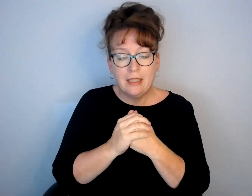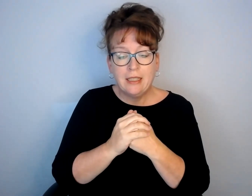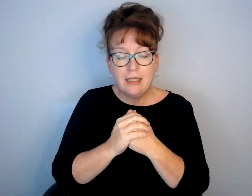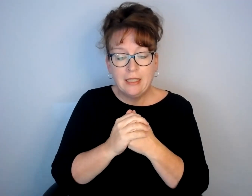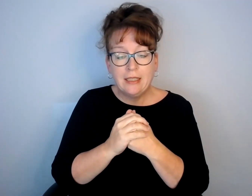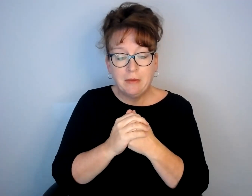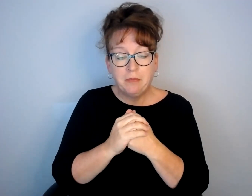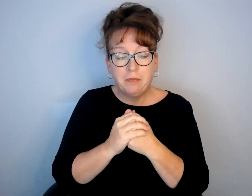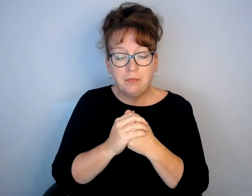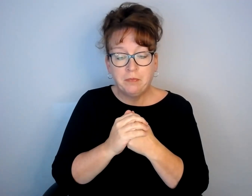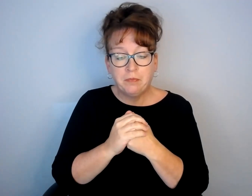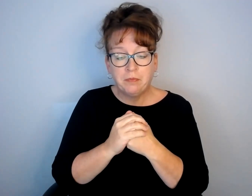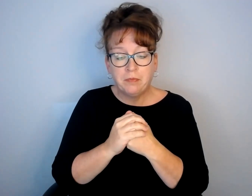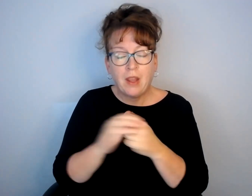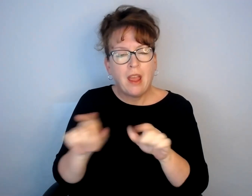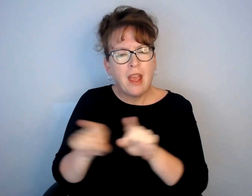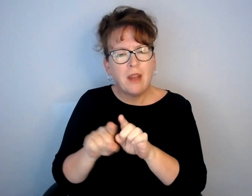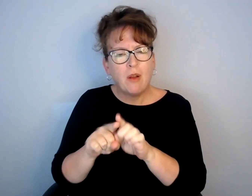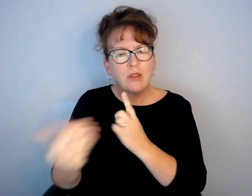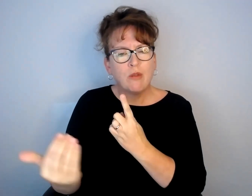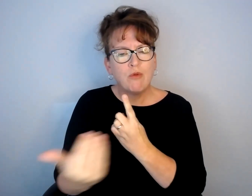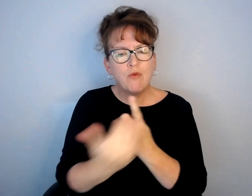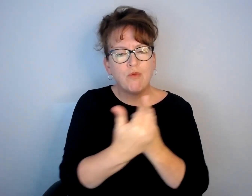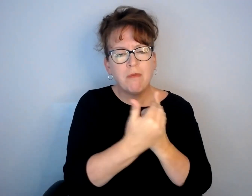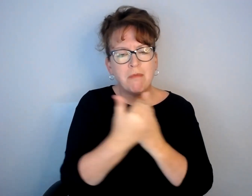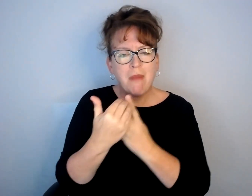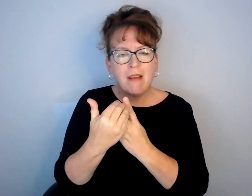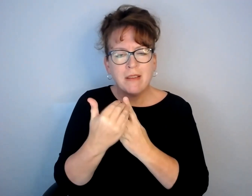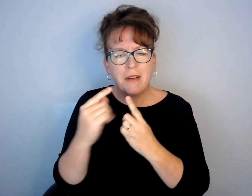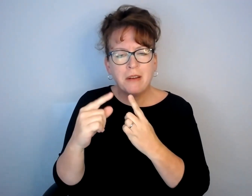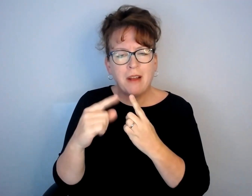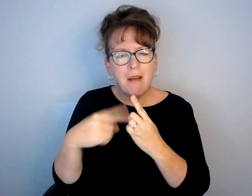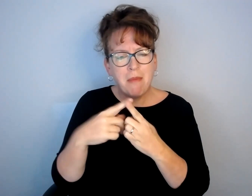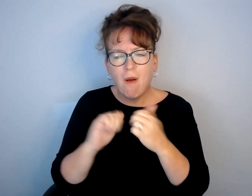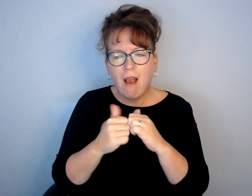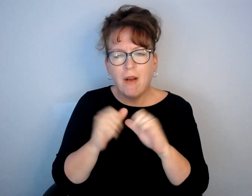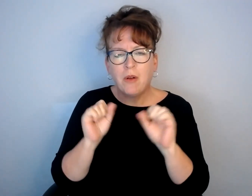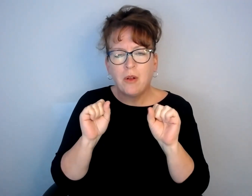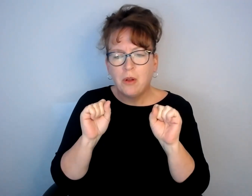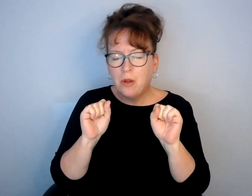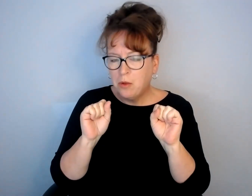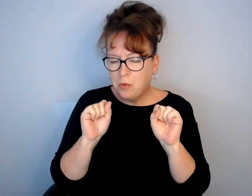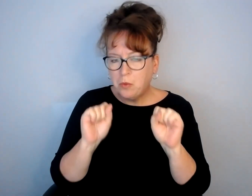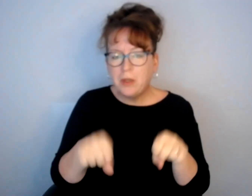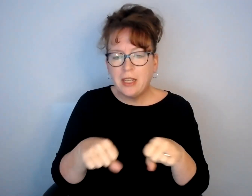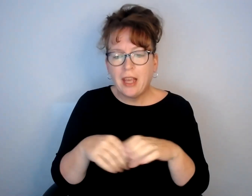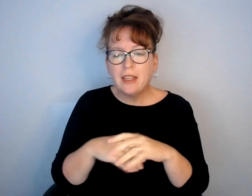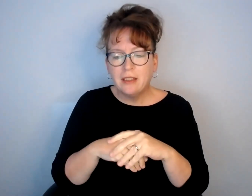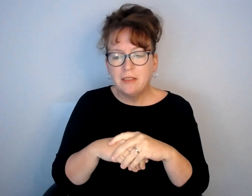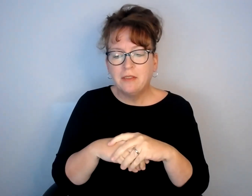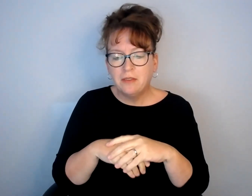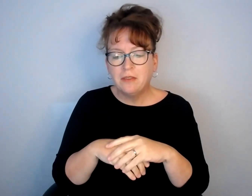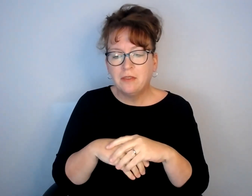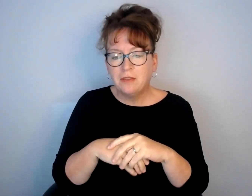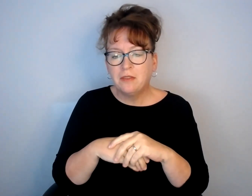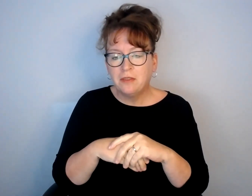the reminder about the fact that we can move on these urgently needed